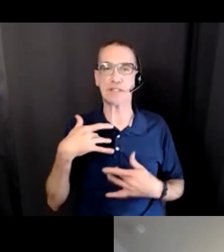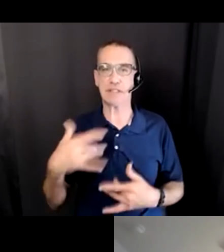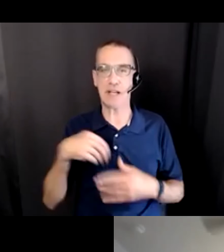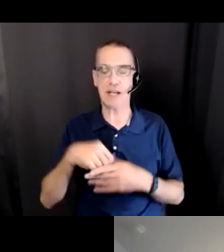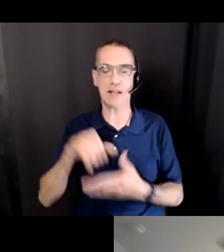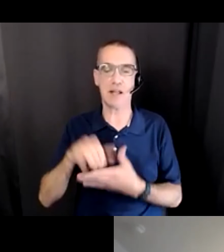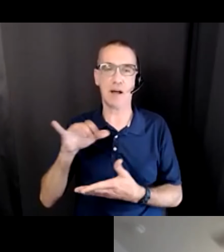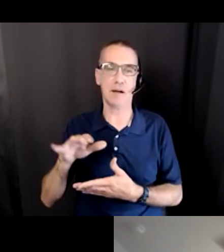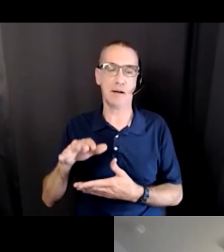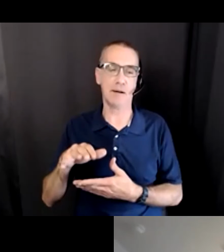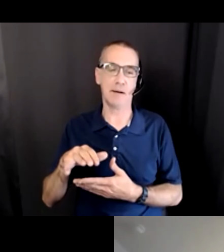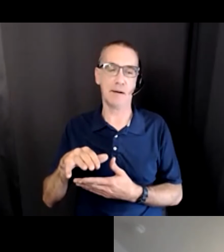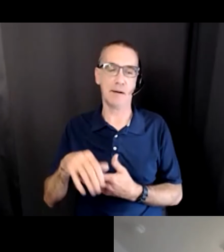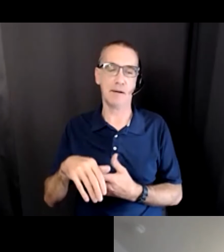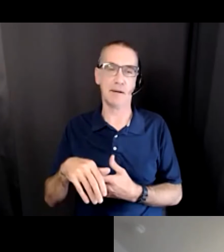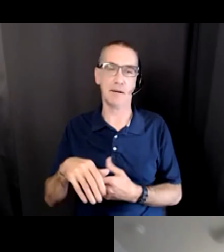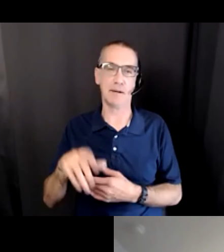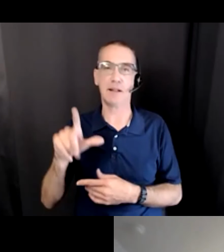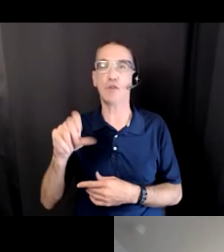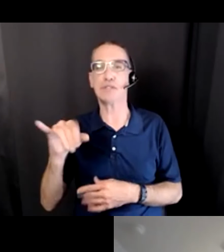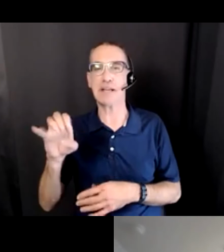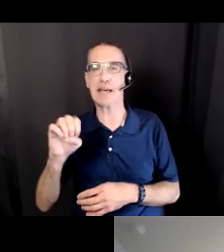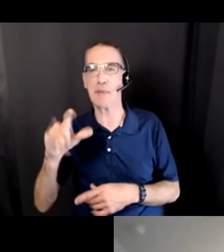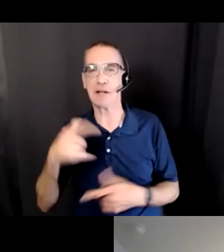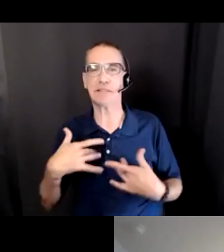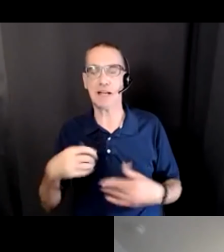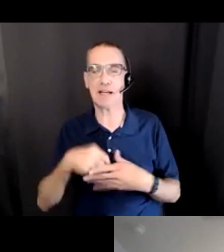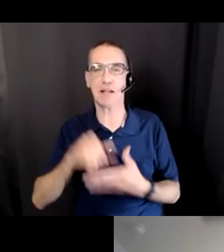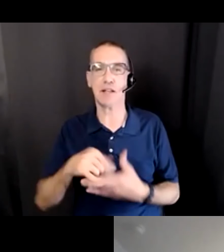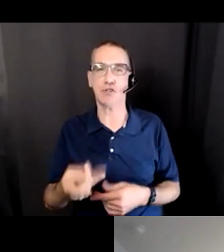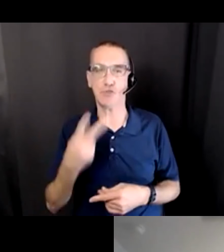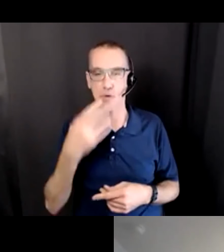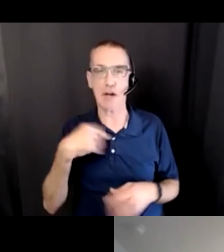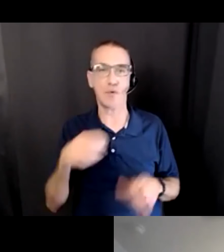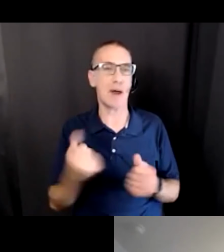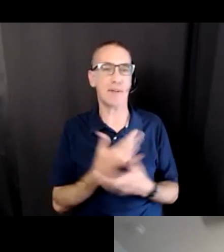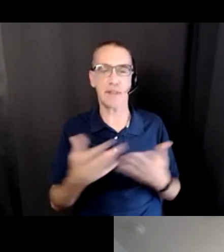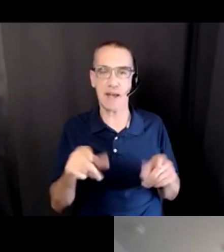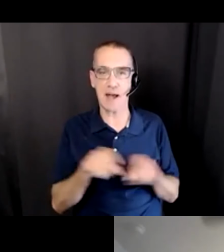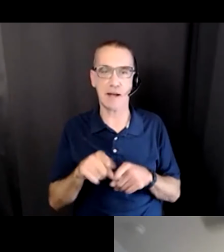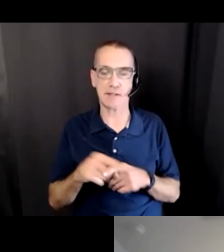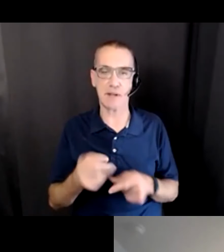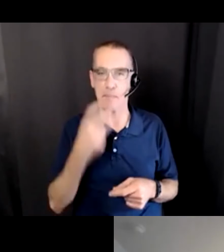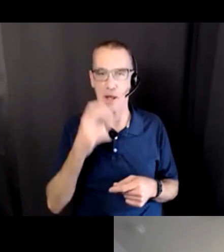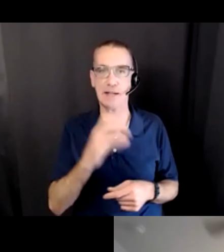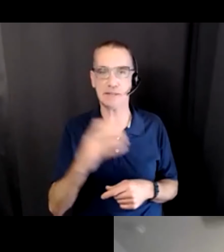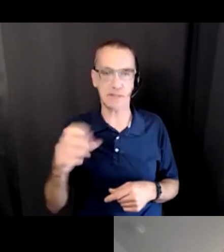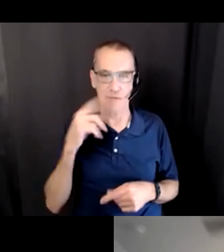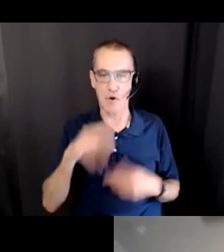the Lucy's email address is usually in the 2, because I do everything as a blind copy for